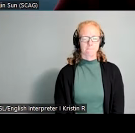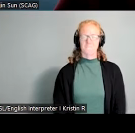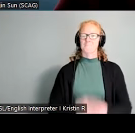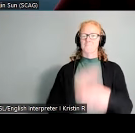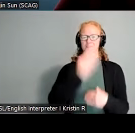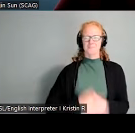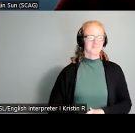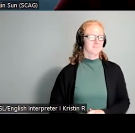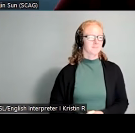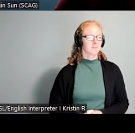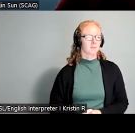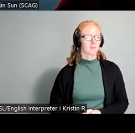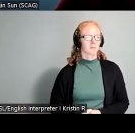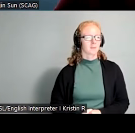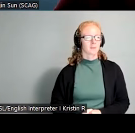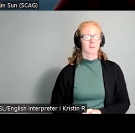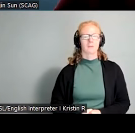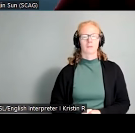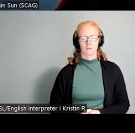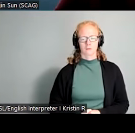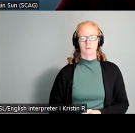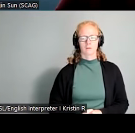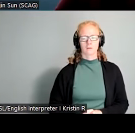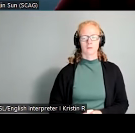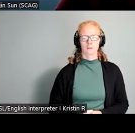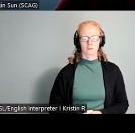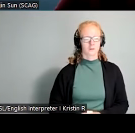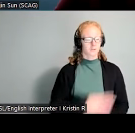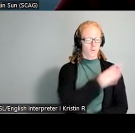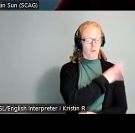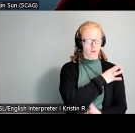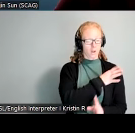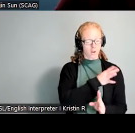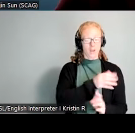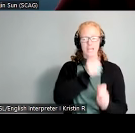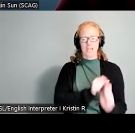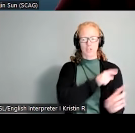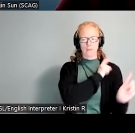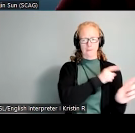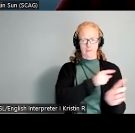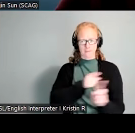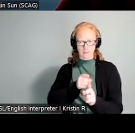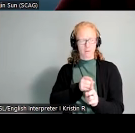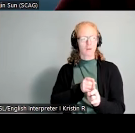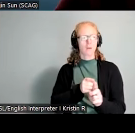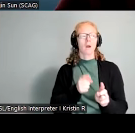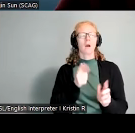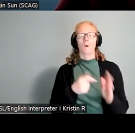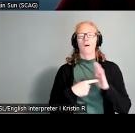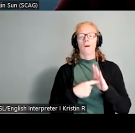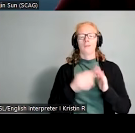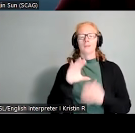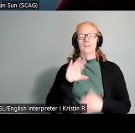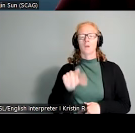Thank you. As we have gone over the major decisional points, I'd like to point out the importance of the SQL